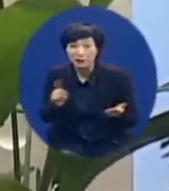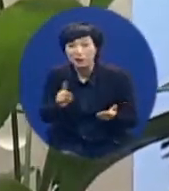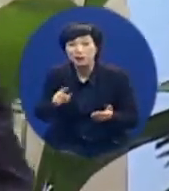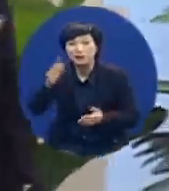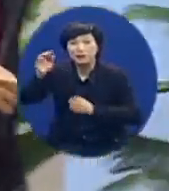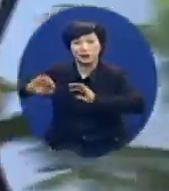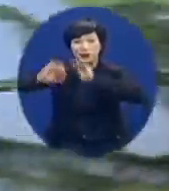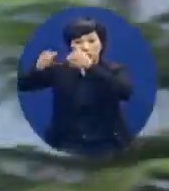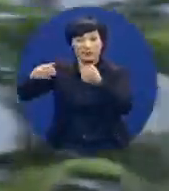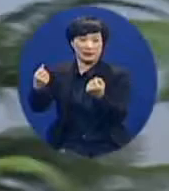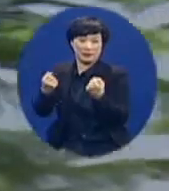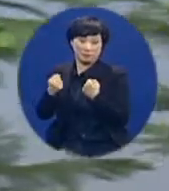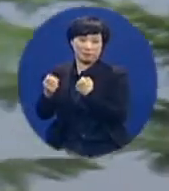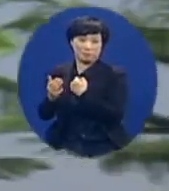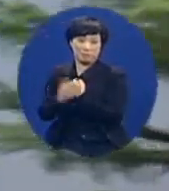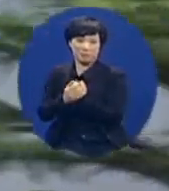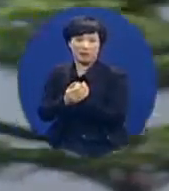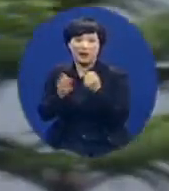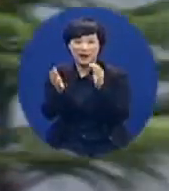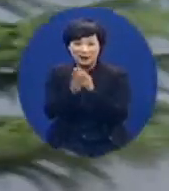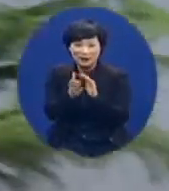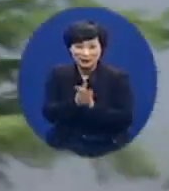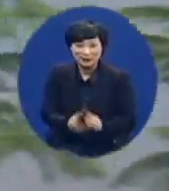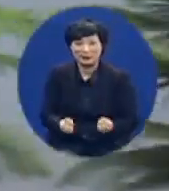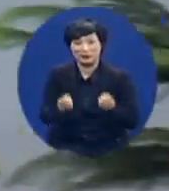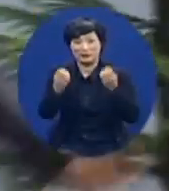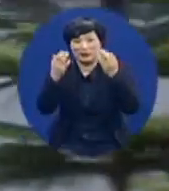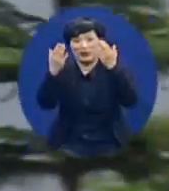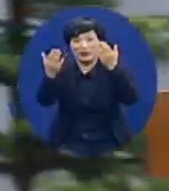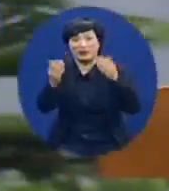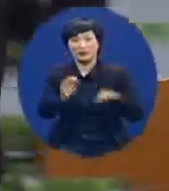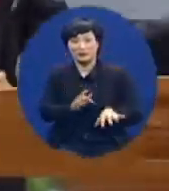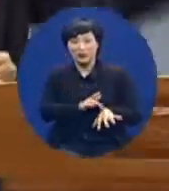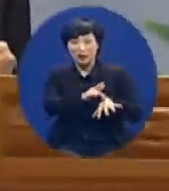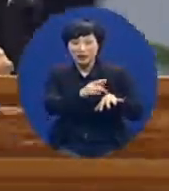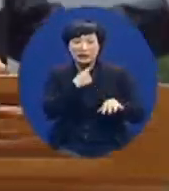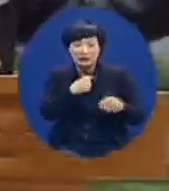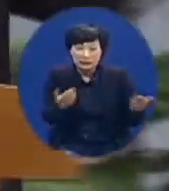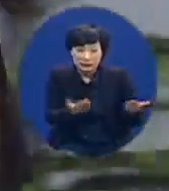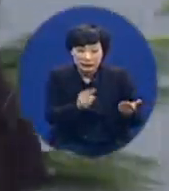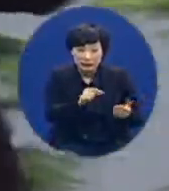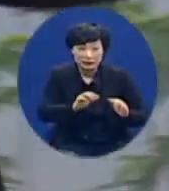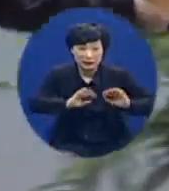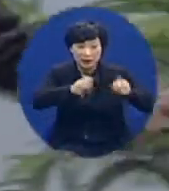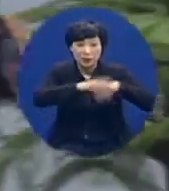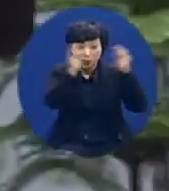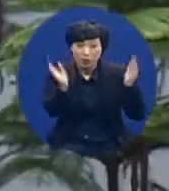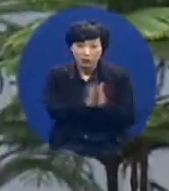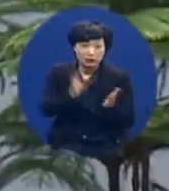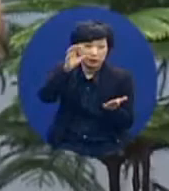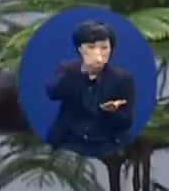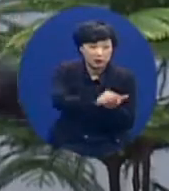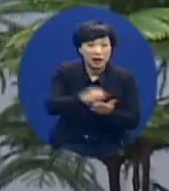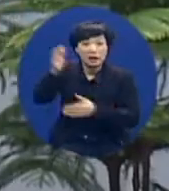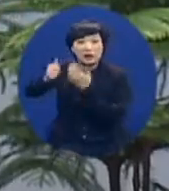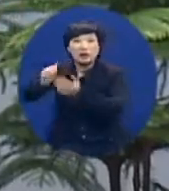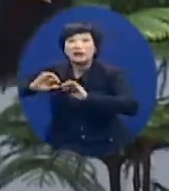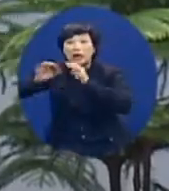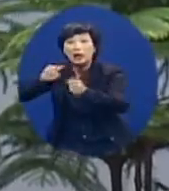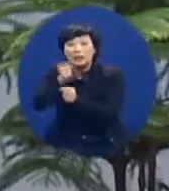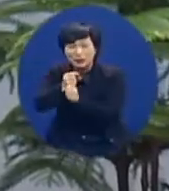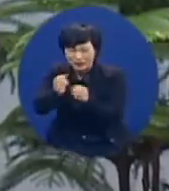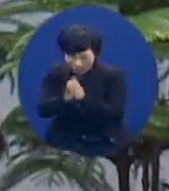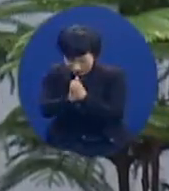can raise the dead and heal lepers and the crippled. Hallelujah. In other words, the power of heaven starts